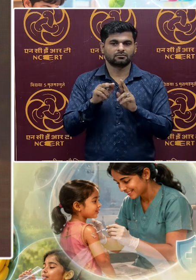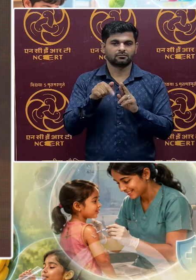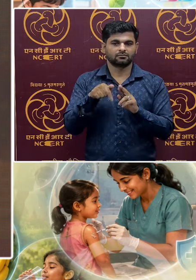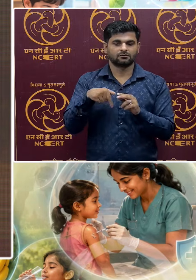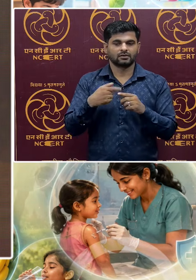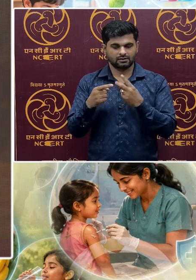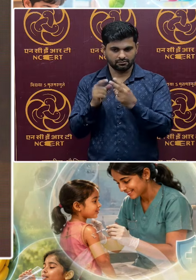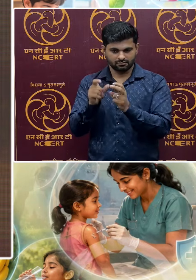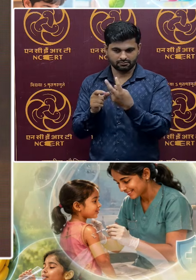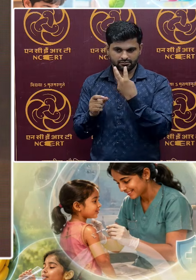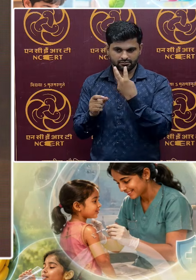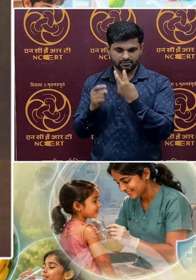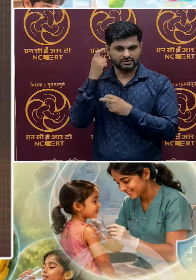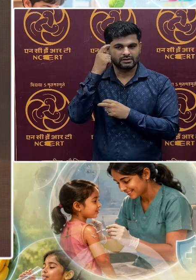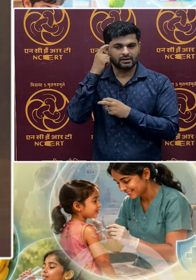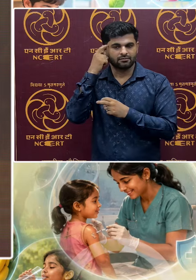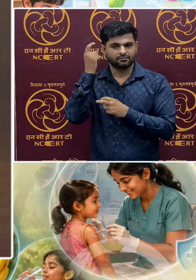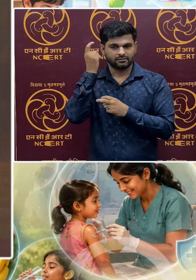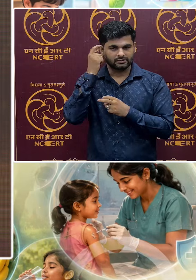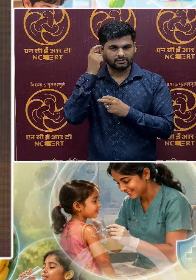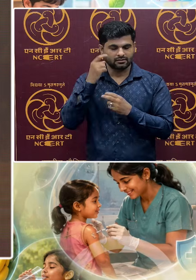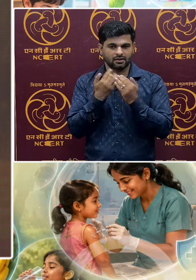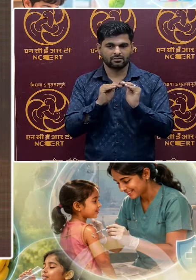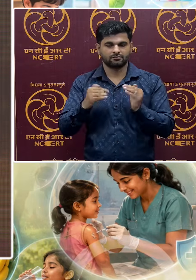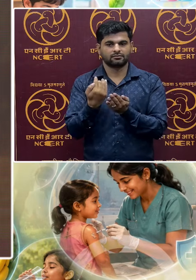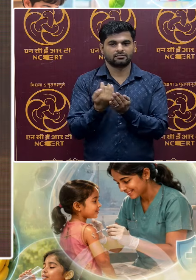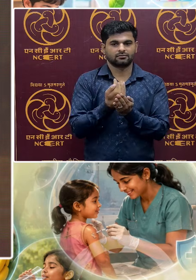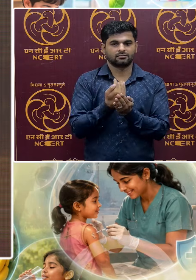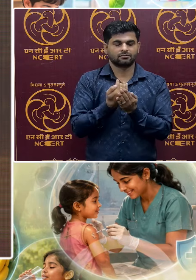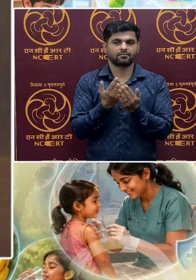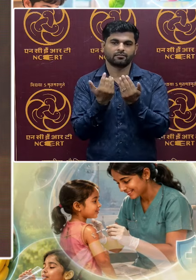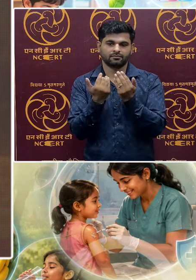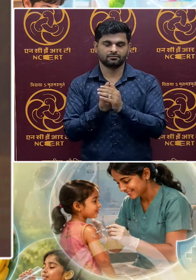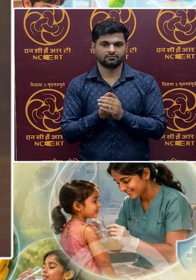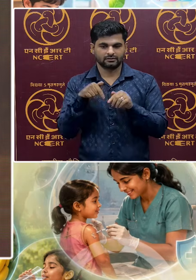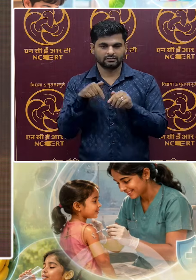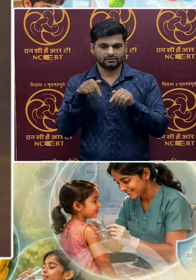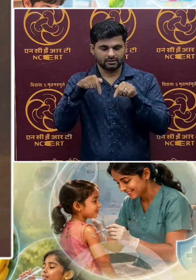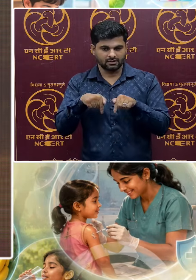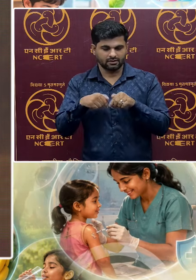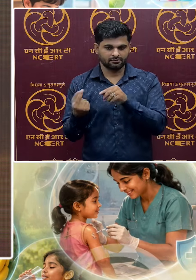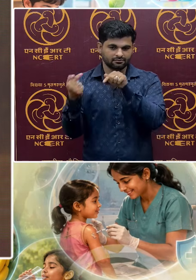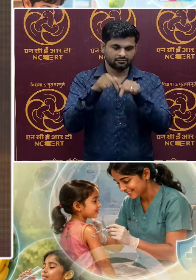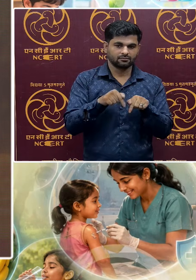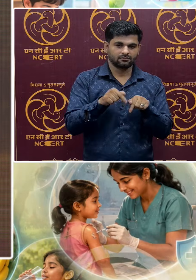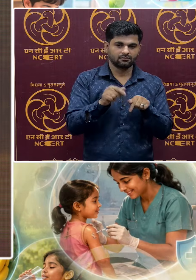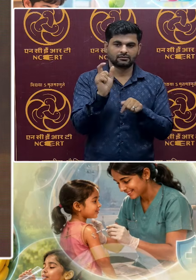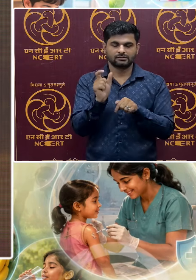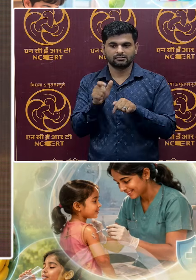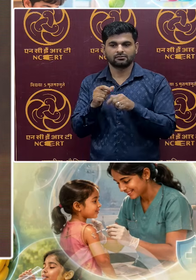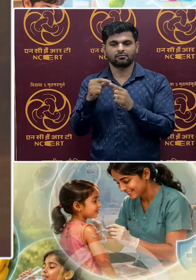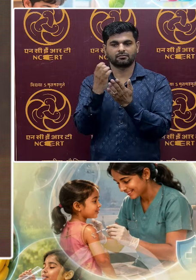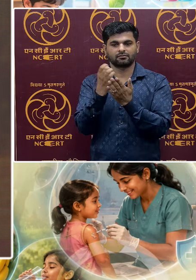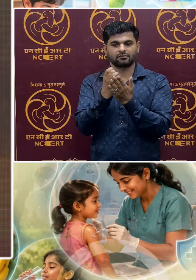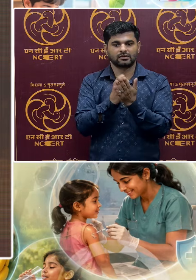you will keep in mind these points and keep your children as safe as possible. With this, we have come towards the end of our program. We